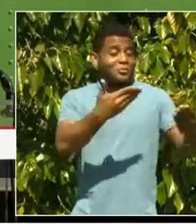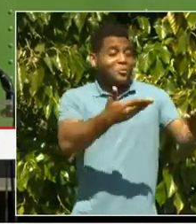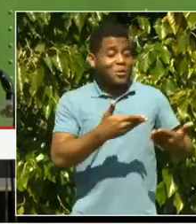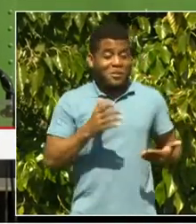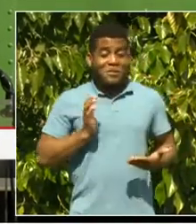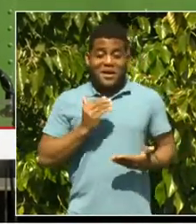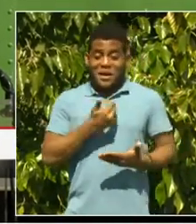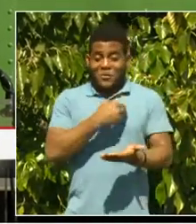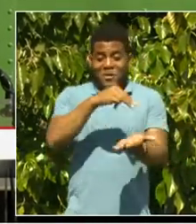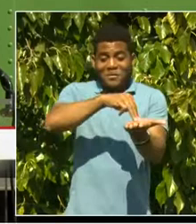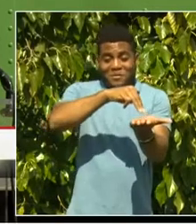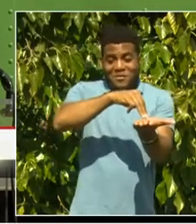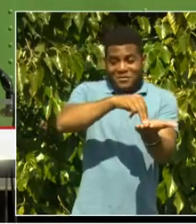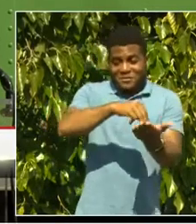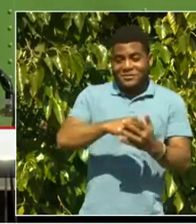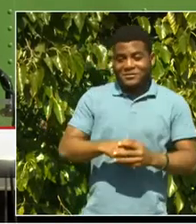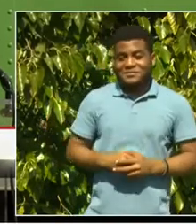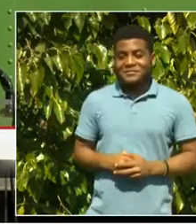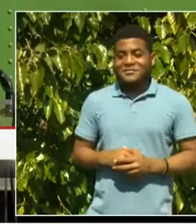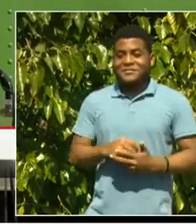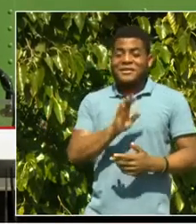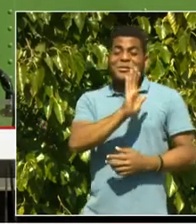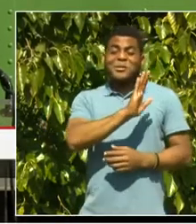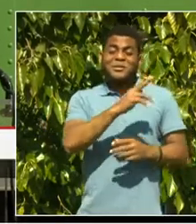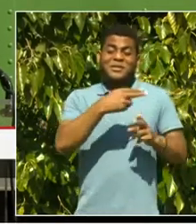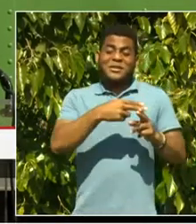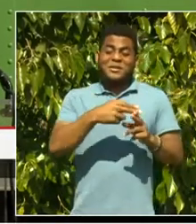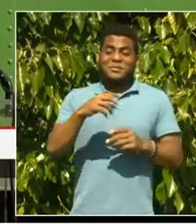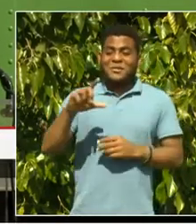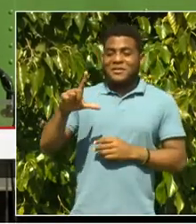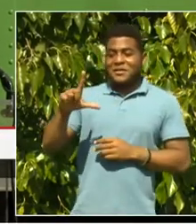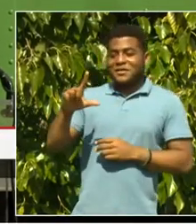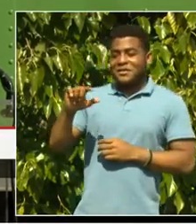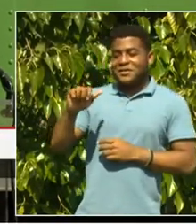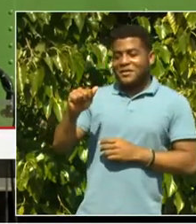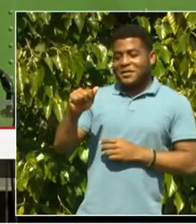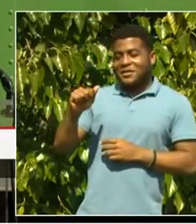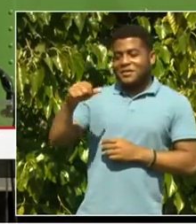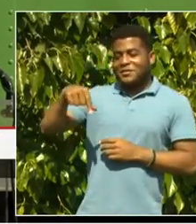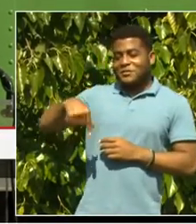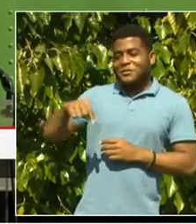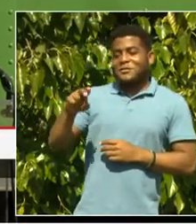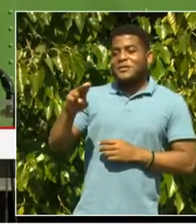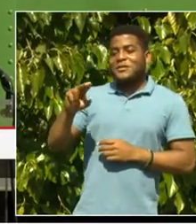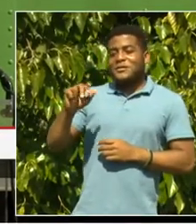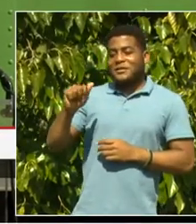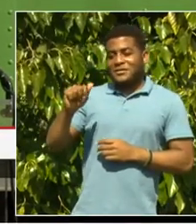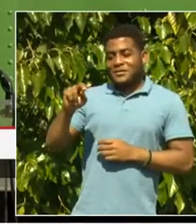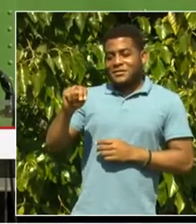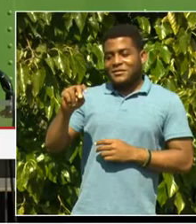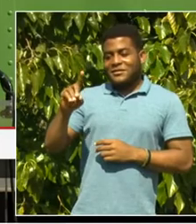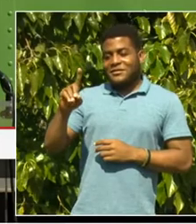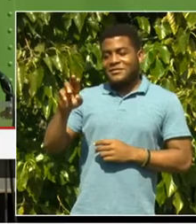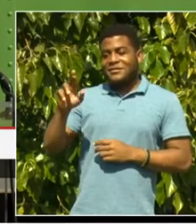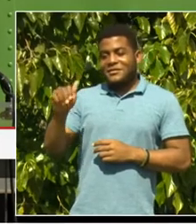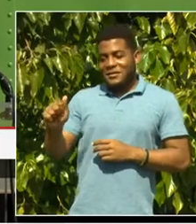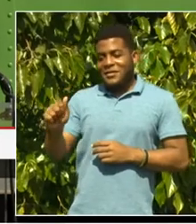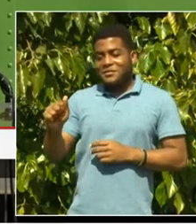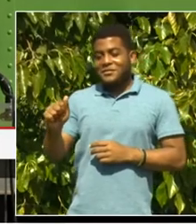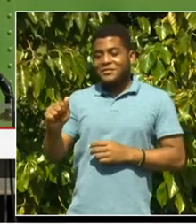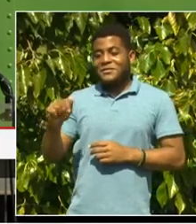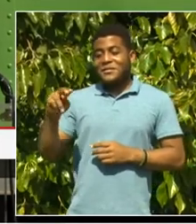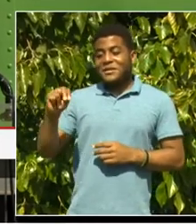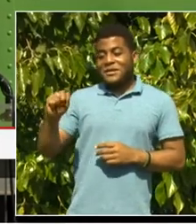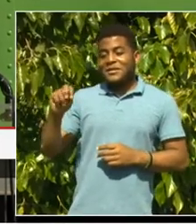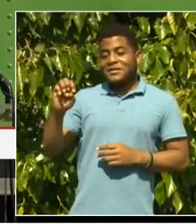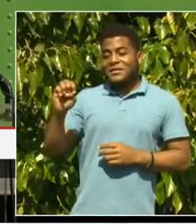Nesbitt has been just outstanding with the DC Health team in leading us against COVID. But